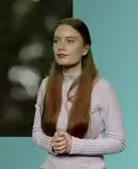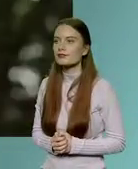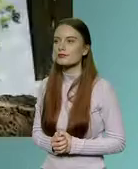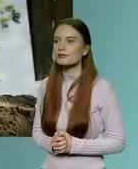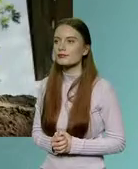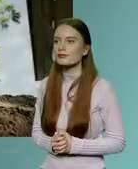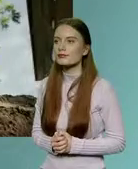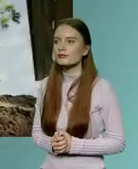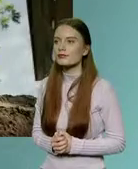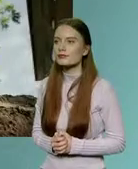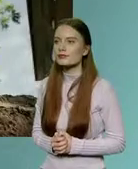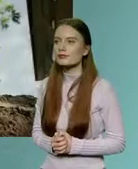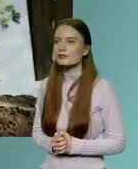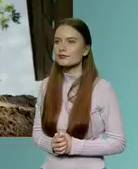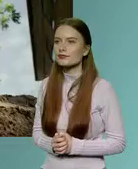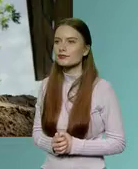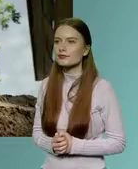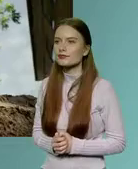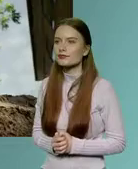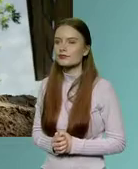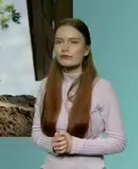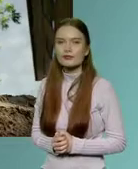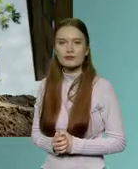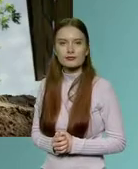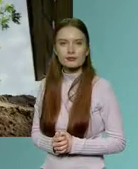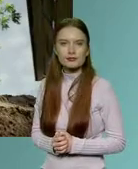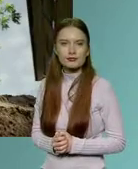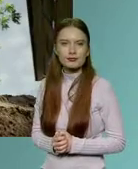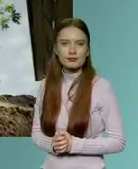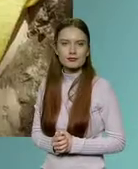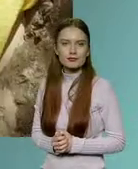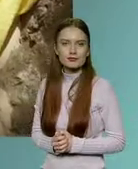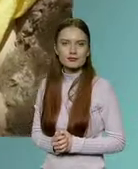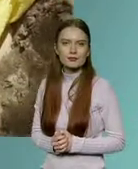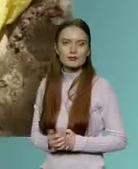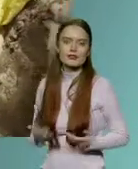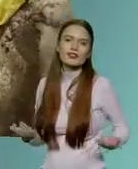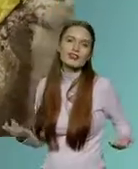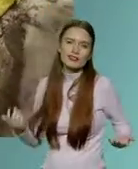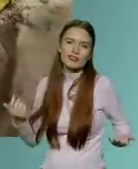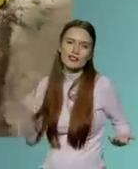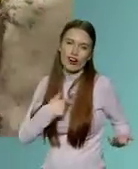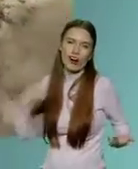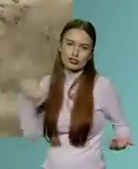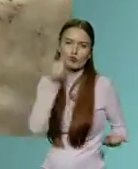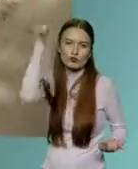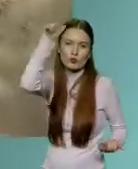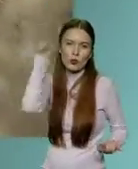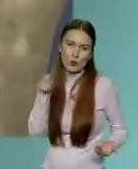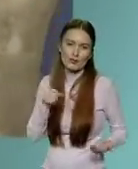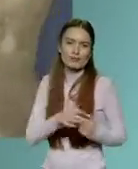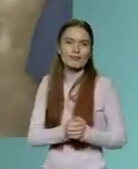pit. The insides of a saurus peers down at her, holding the sandwich, then goes. Oh, I should have